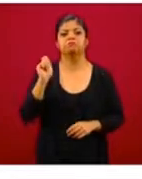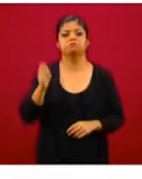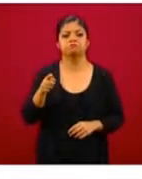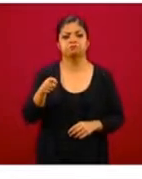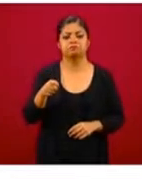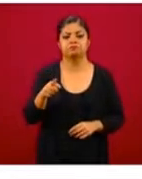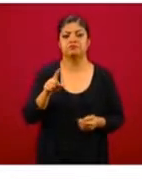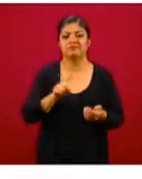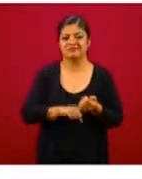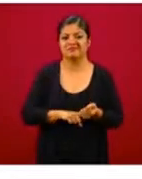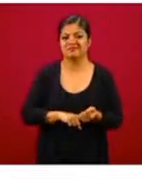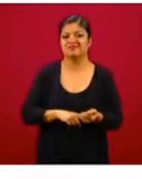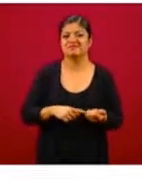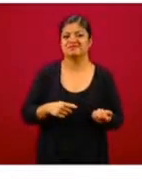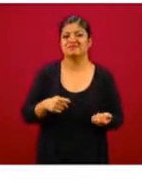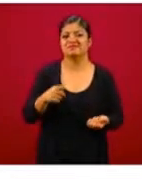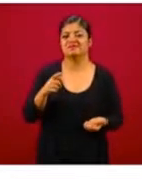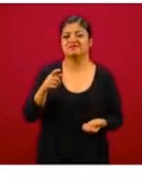If we look at the next slide,